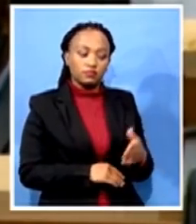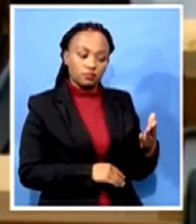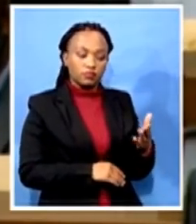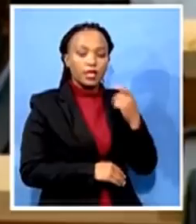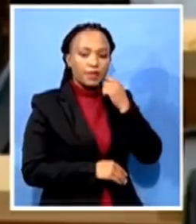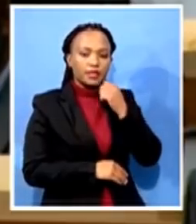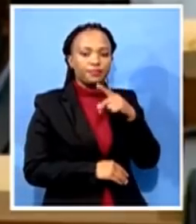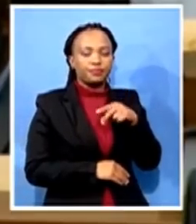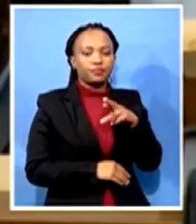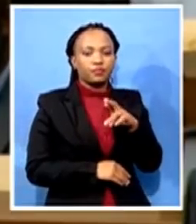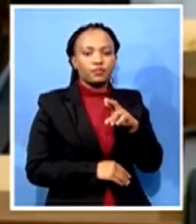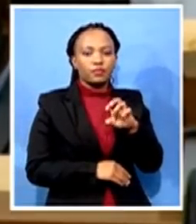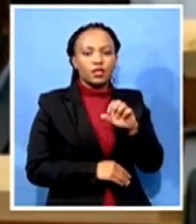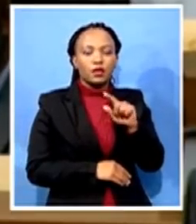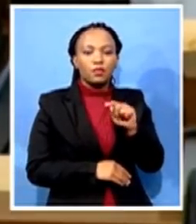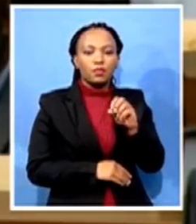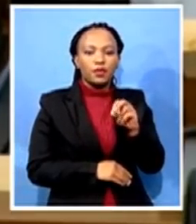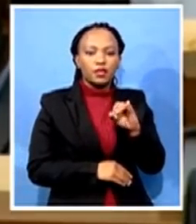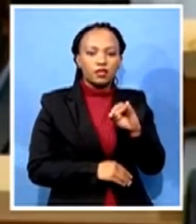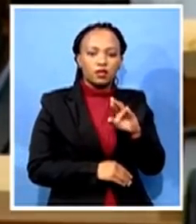Thank you, Chair. Mr. Zwane, your